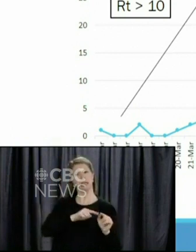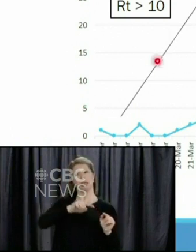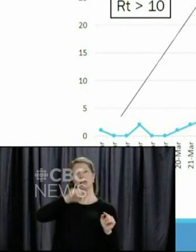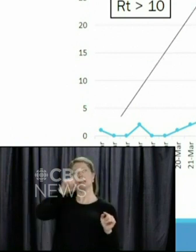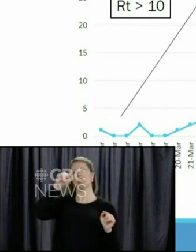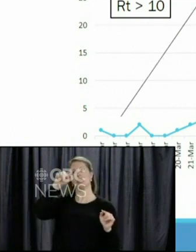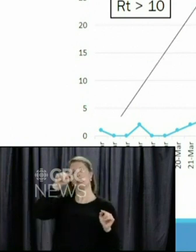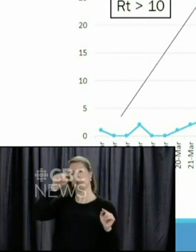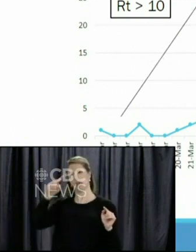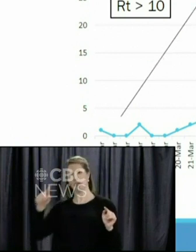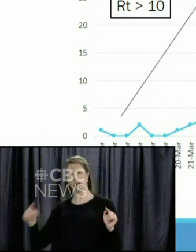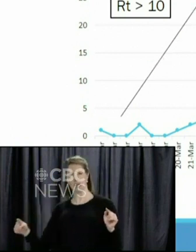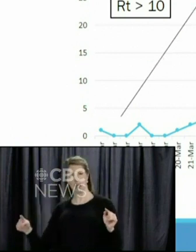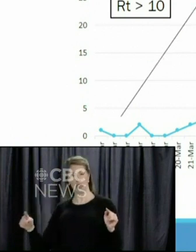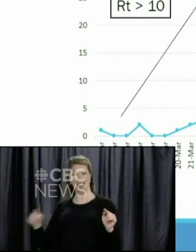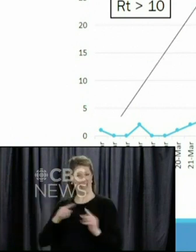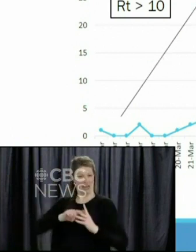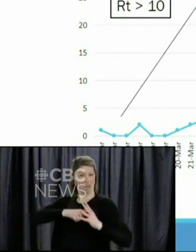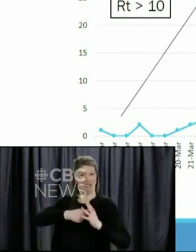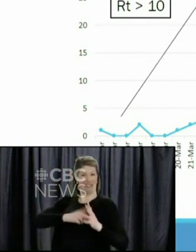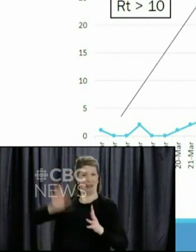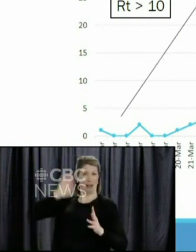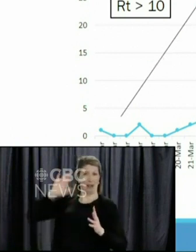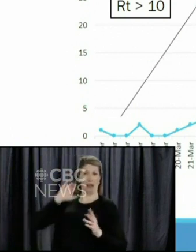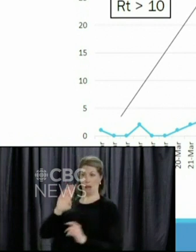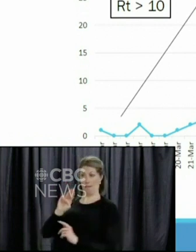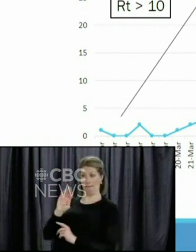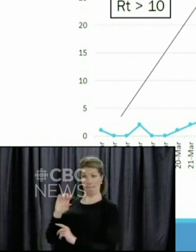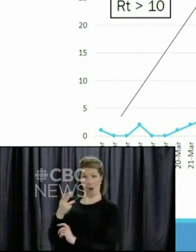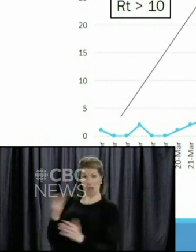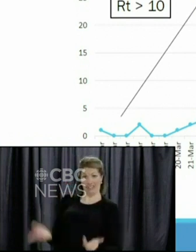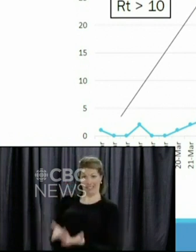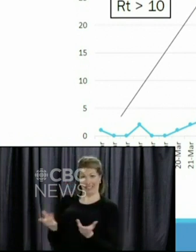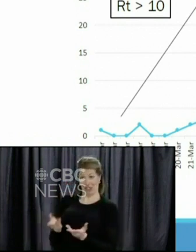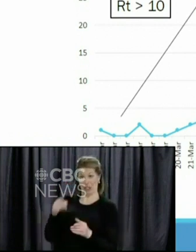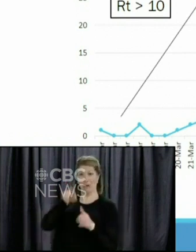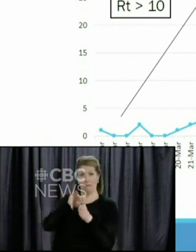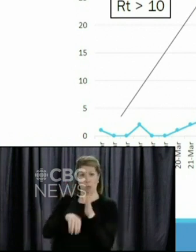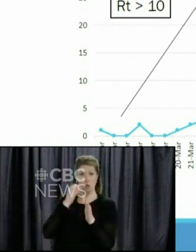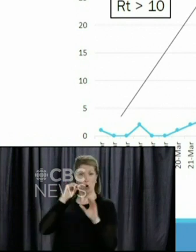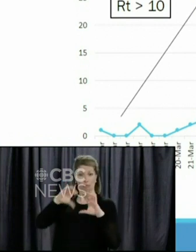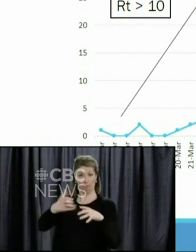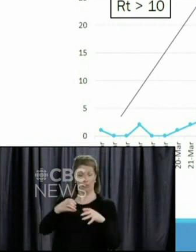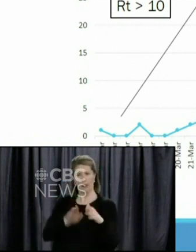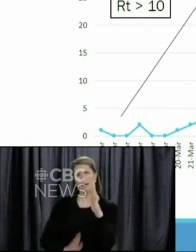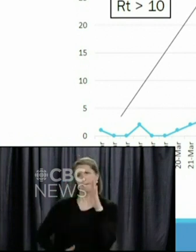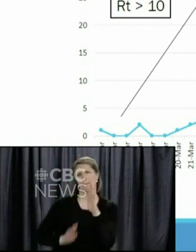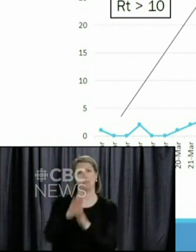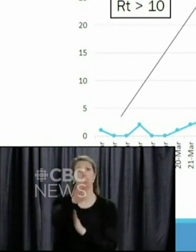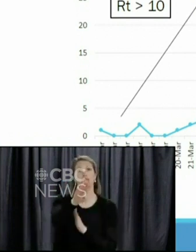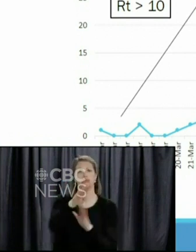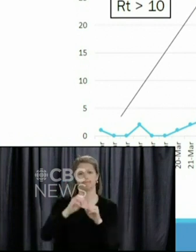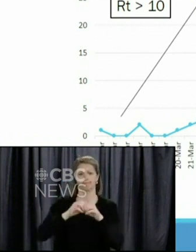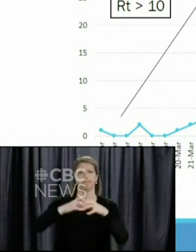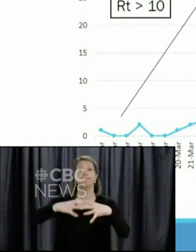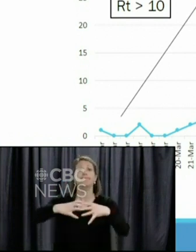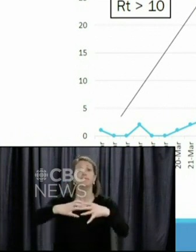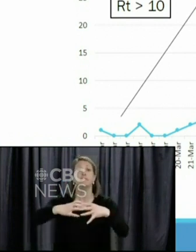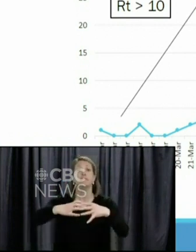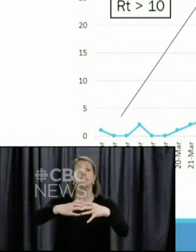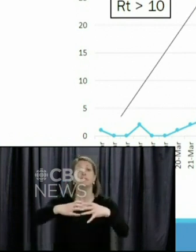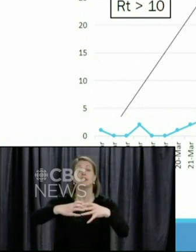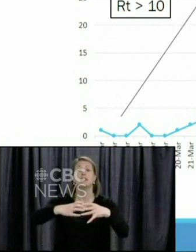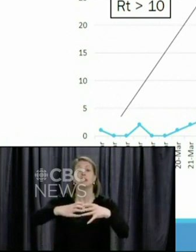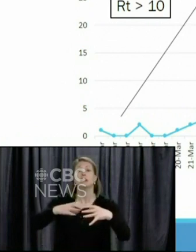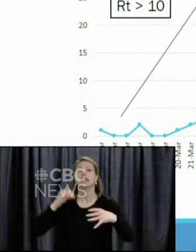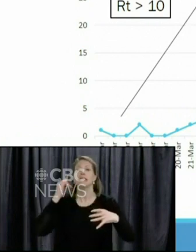at the RT, there was an explosion of virus in our population. And then with the stay-at-home orders, along with other public health